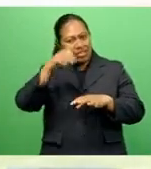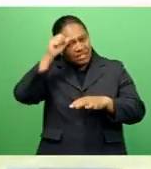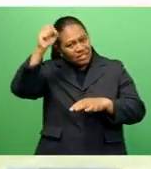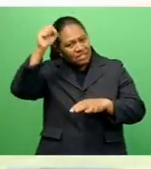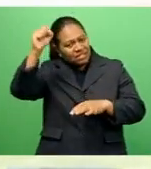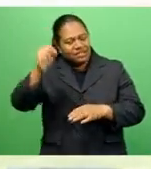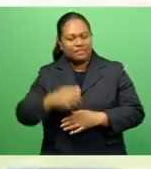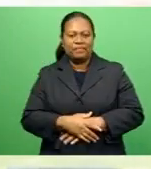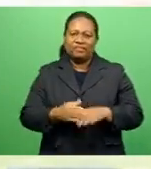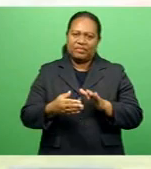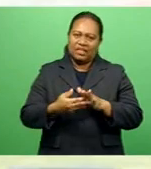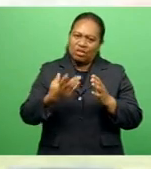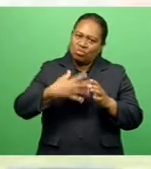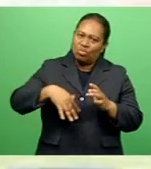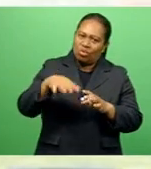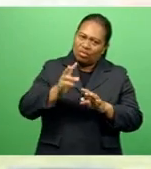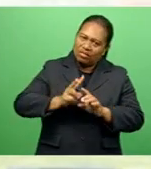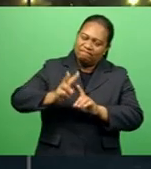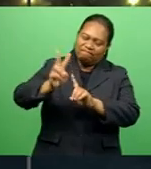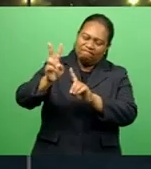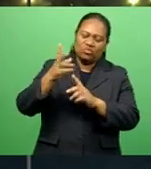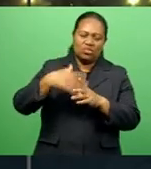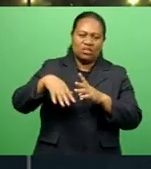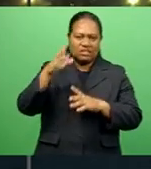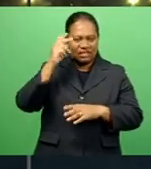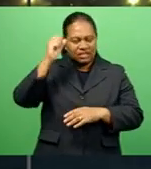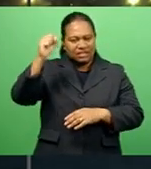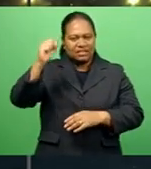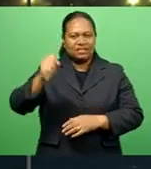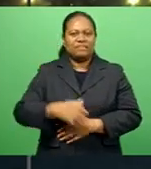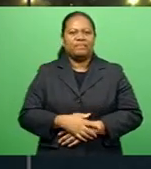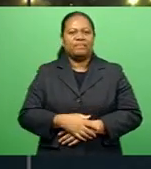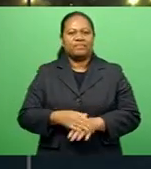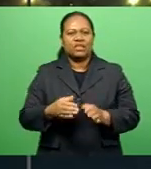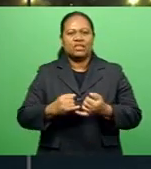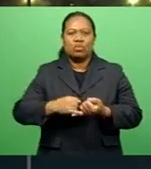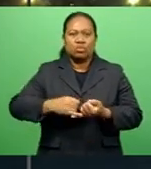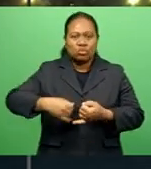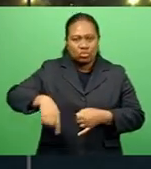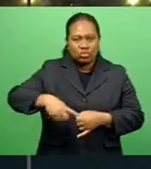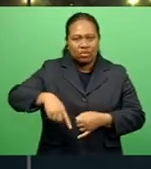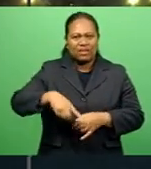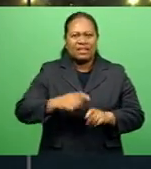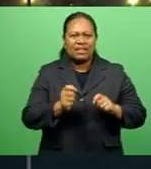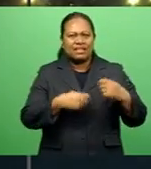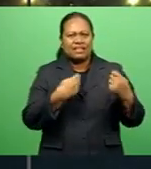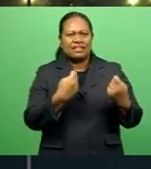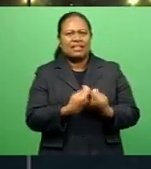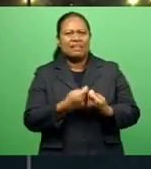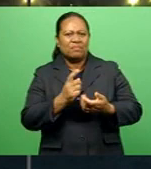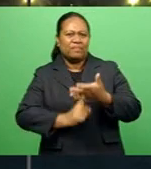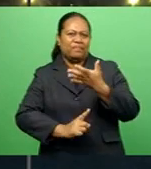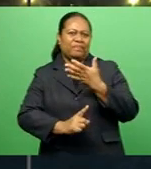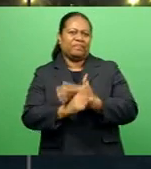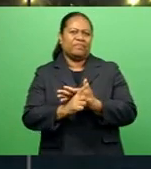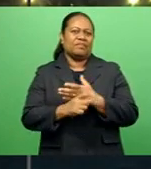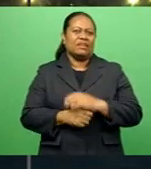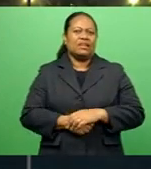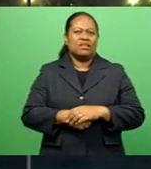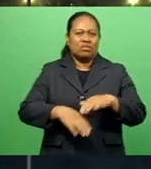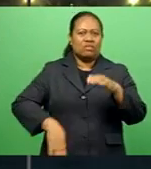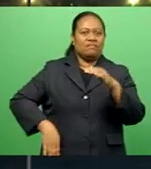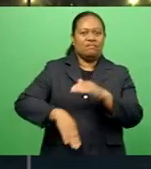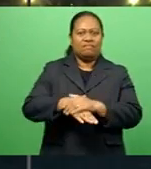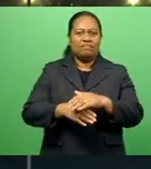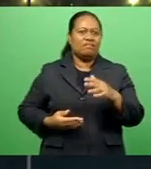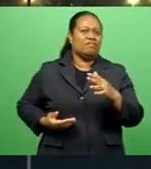who will be looking up to you for your discipline. Suva's Ramzan Khan smashed into the bottom right corner of the net to give the